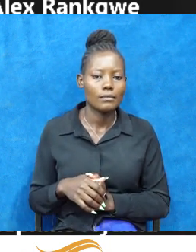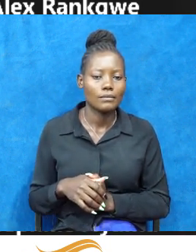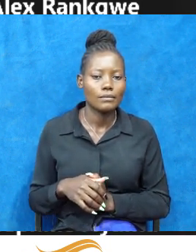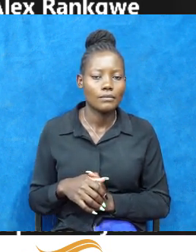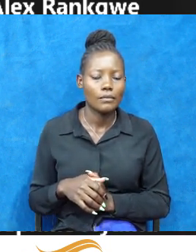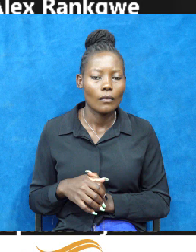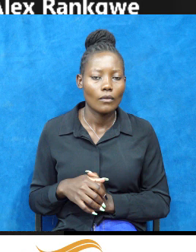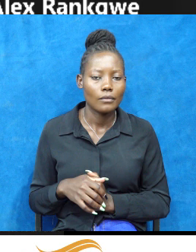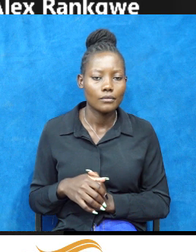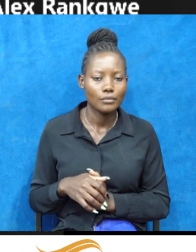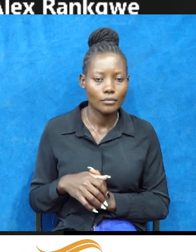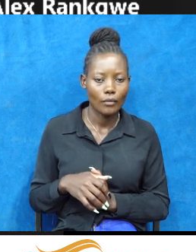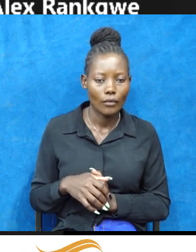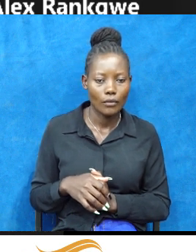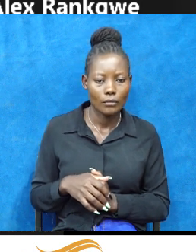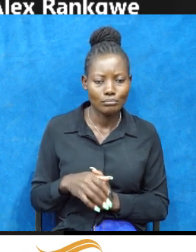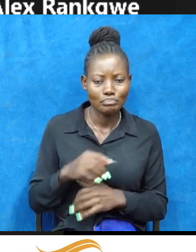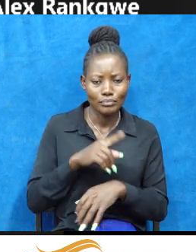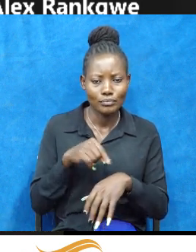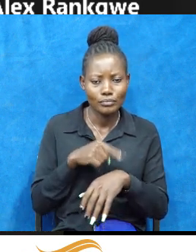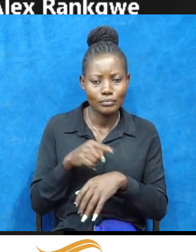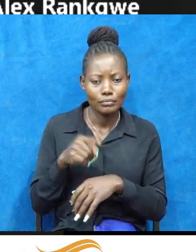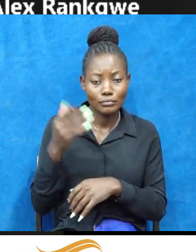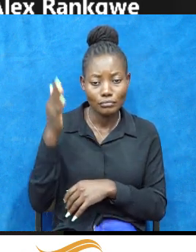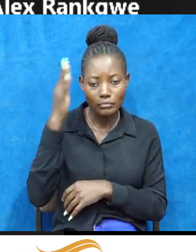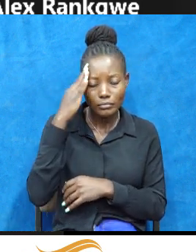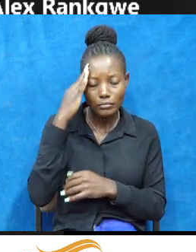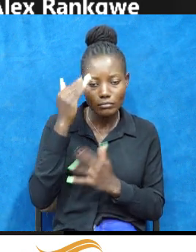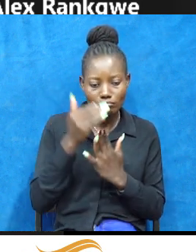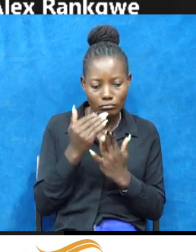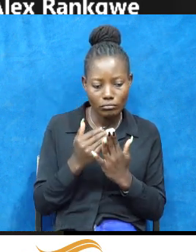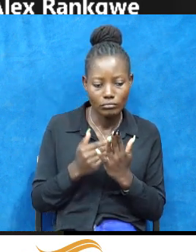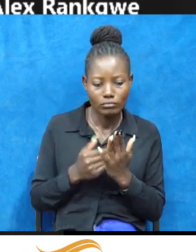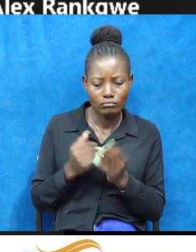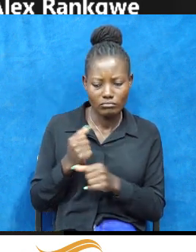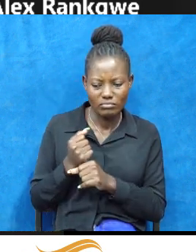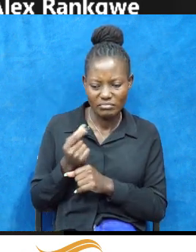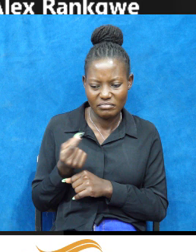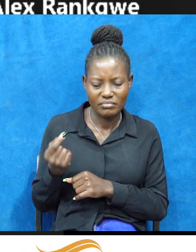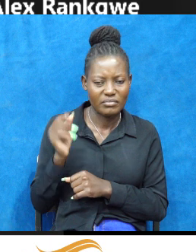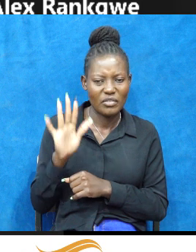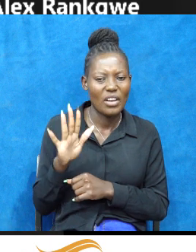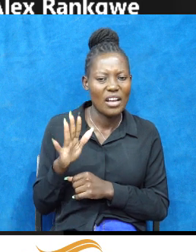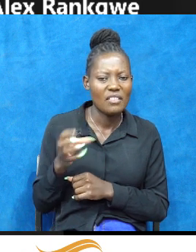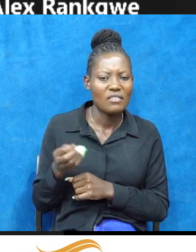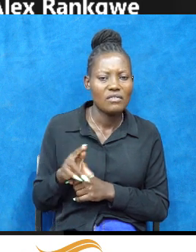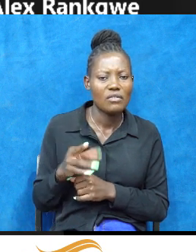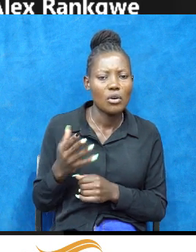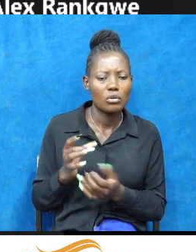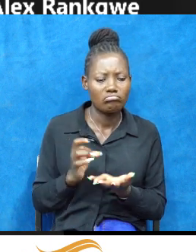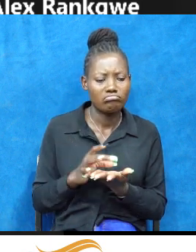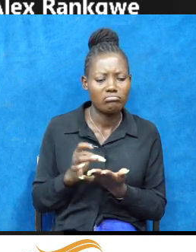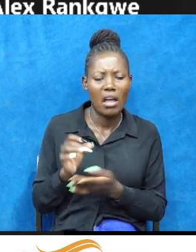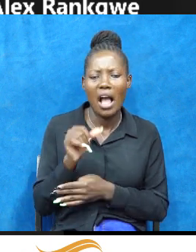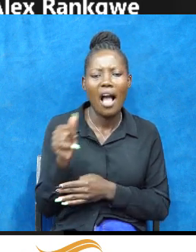discretion when utilizing an injured athlete in this program. So yes, you do have to modify and or eliminate sessions